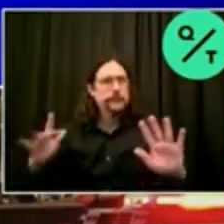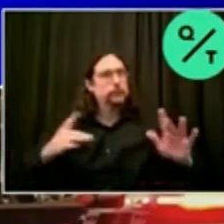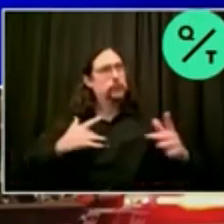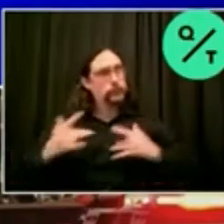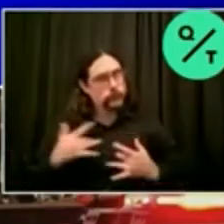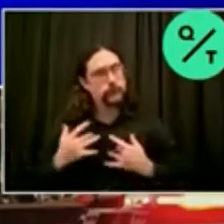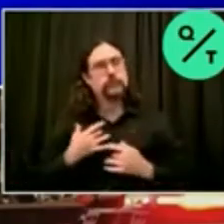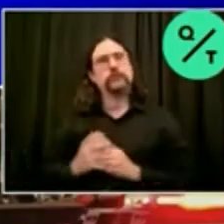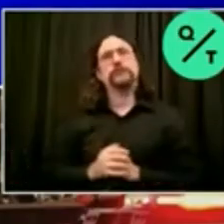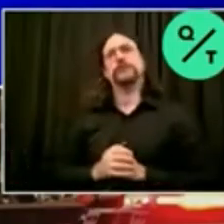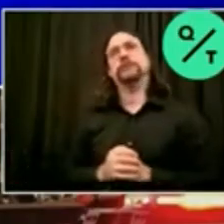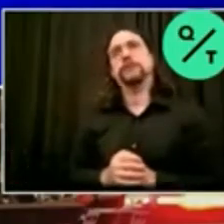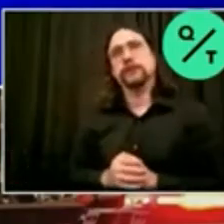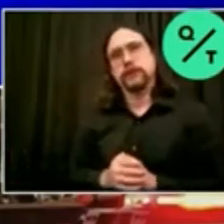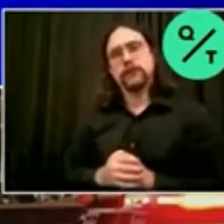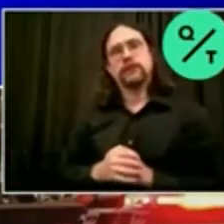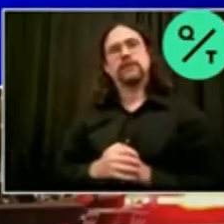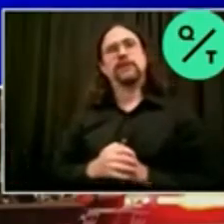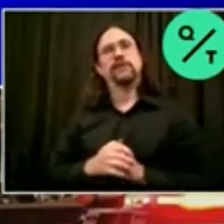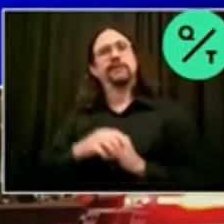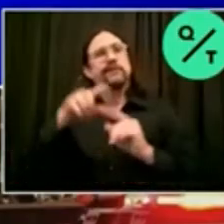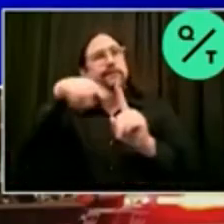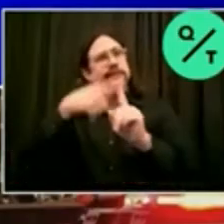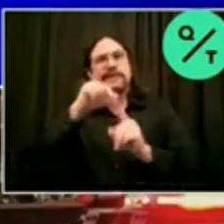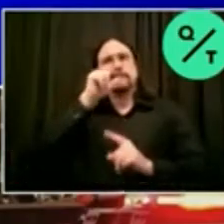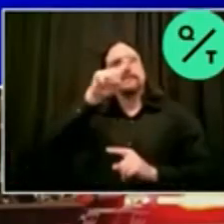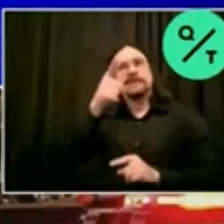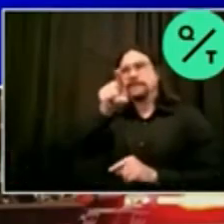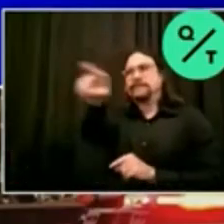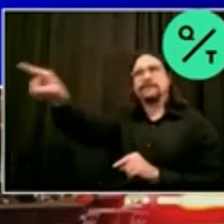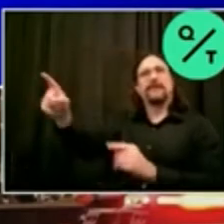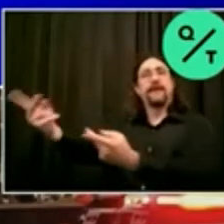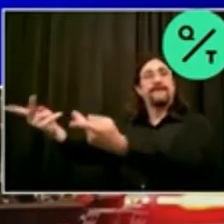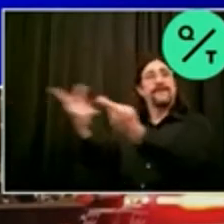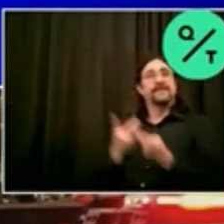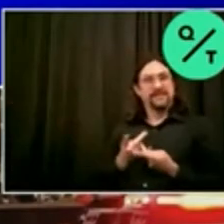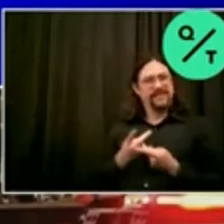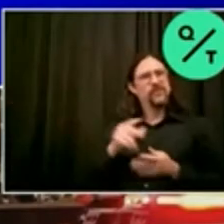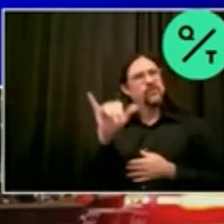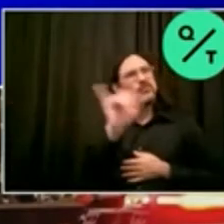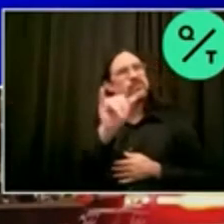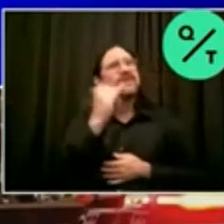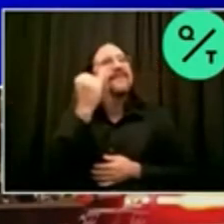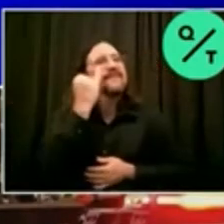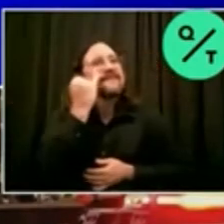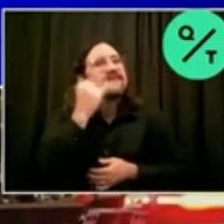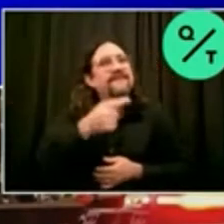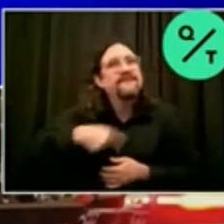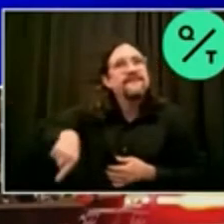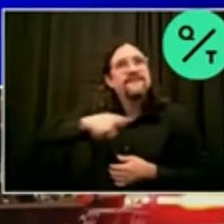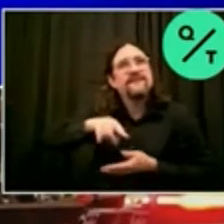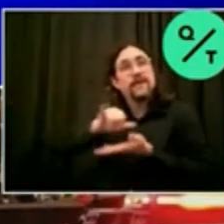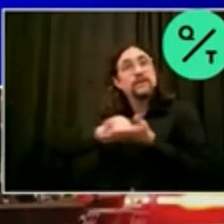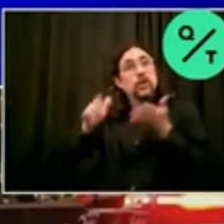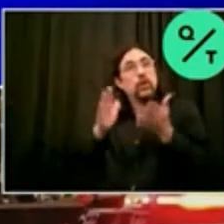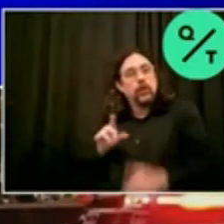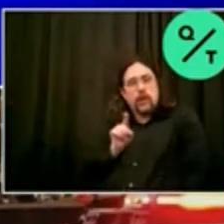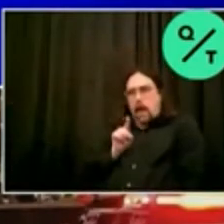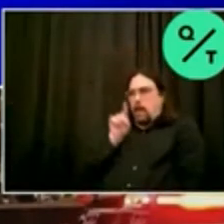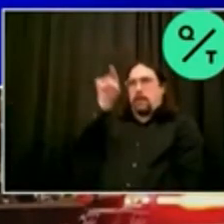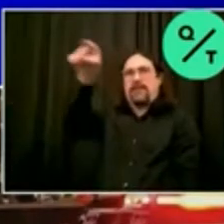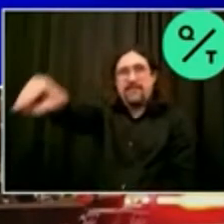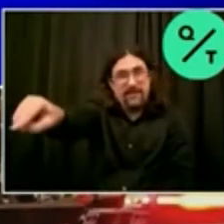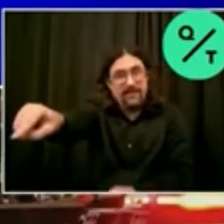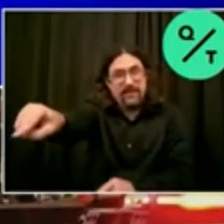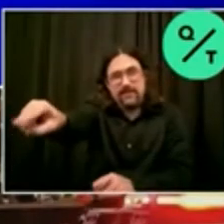New York State was right to put a 14-day mandatory quarantine in place. We need to